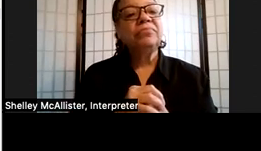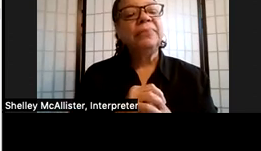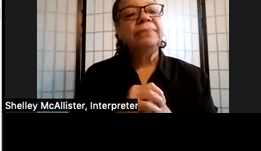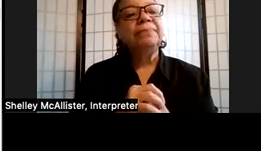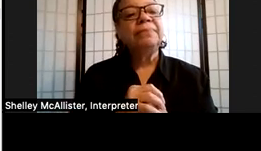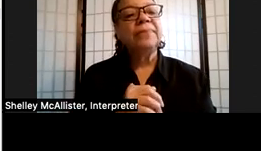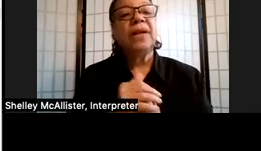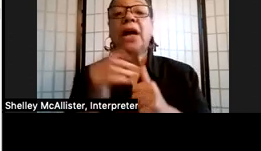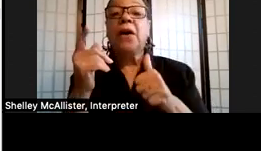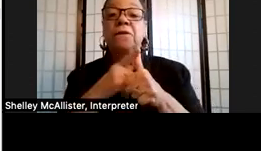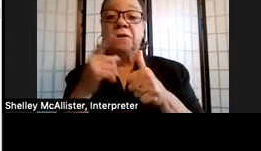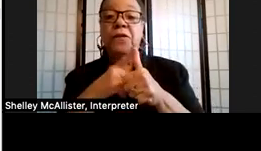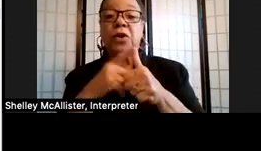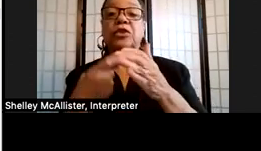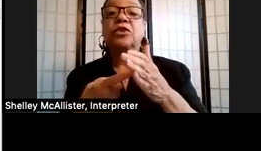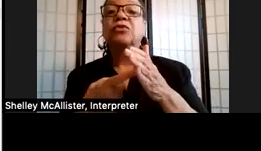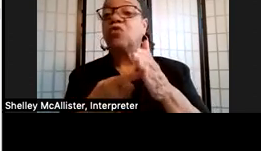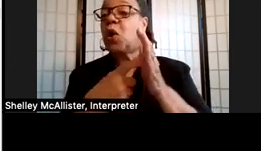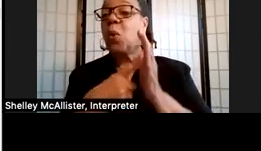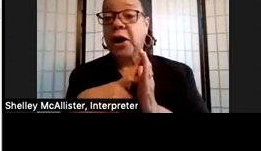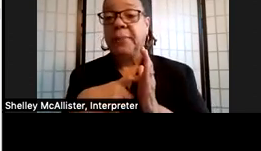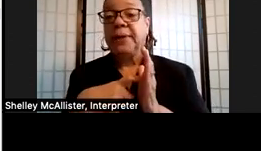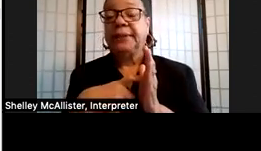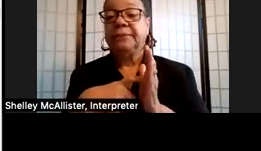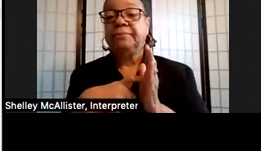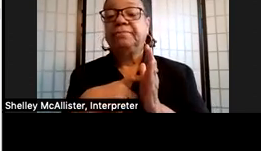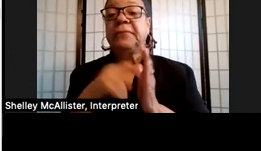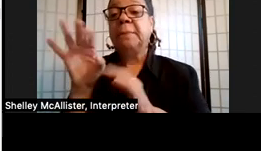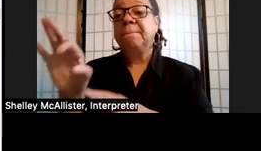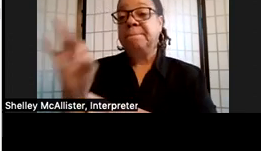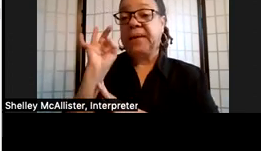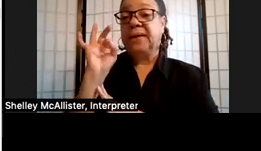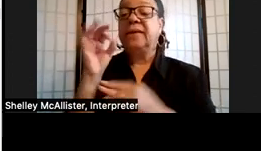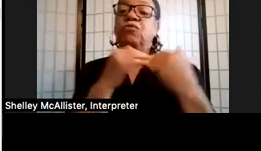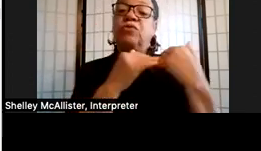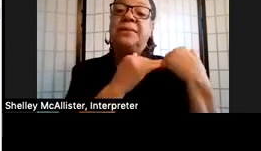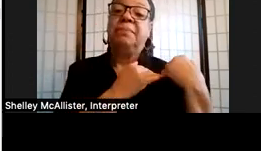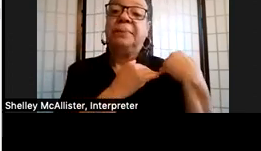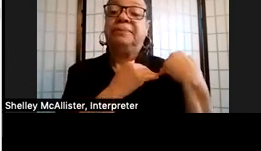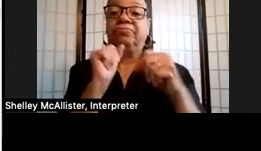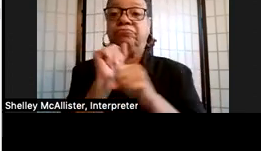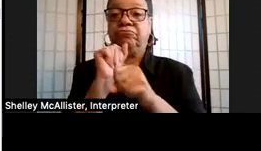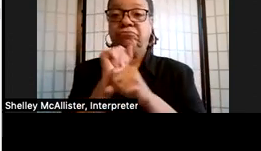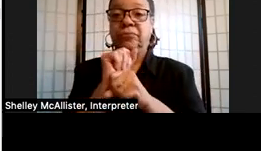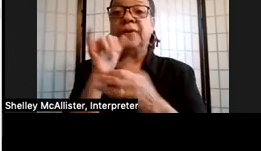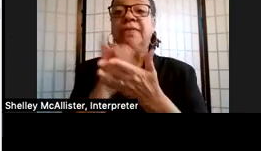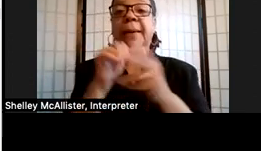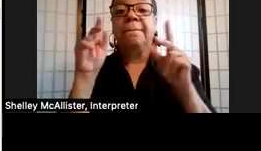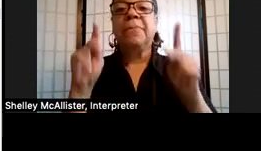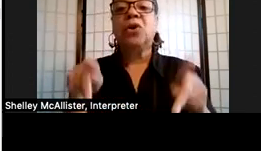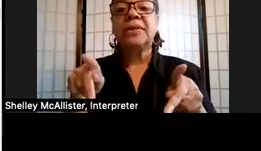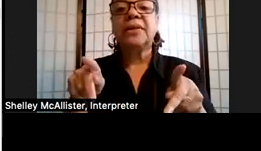The first requirement, designating a responsible employee. This person is often called